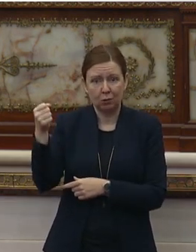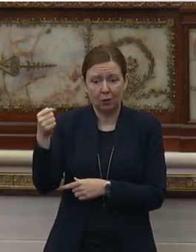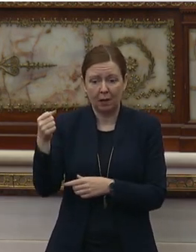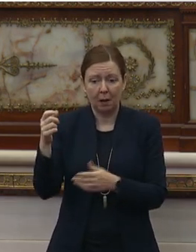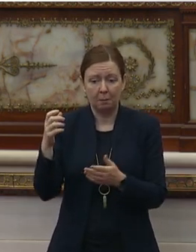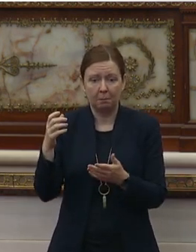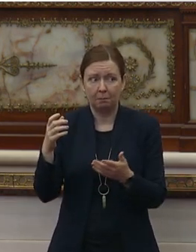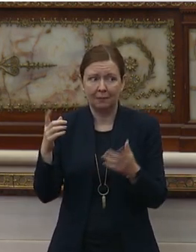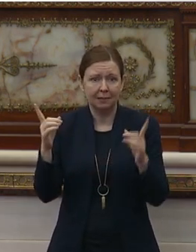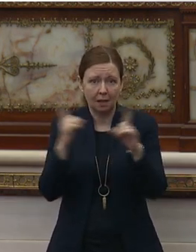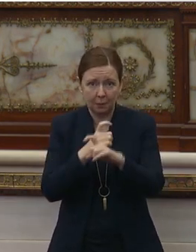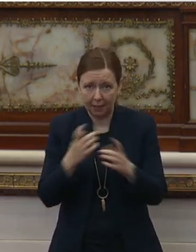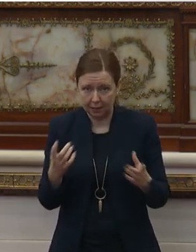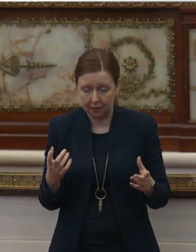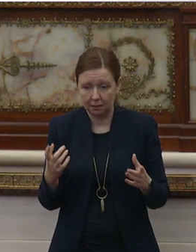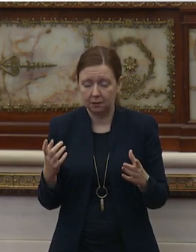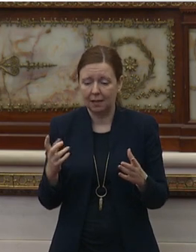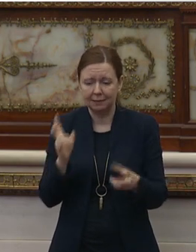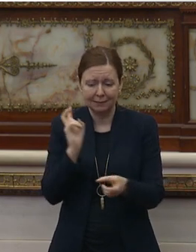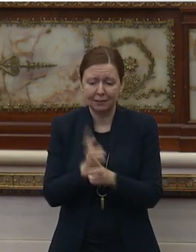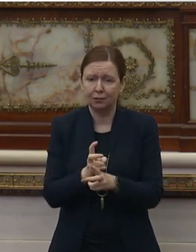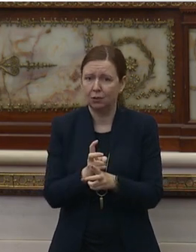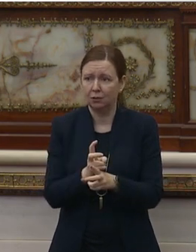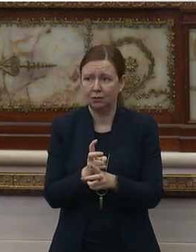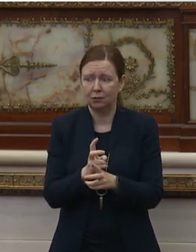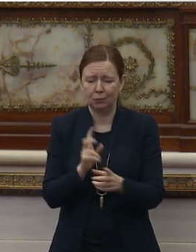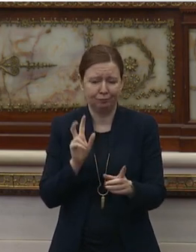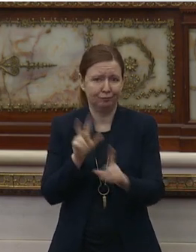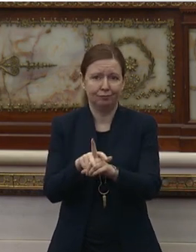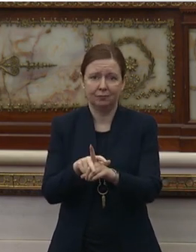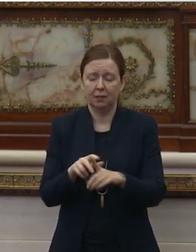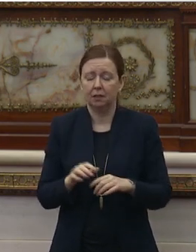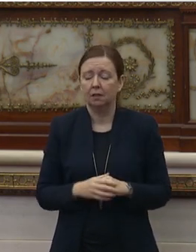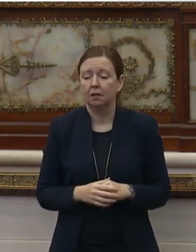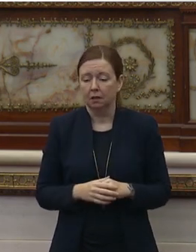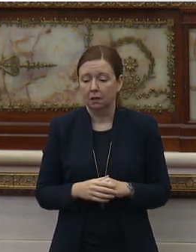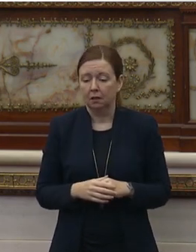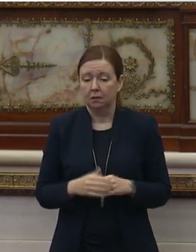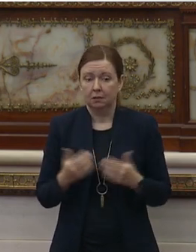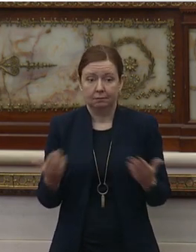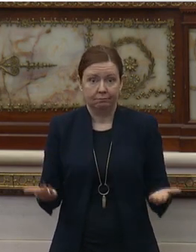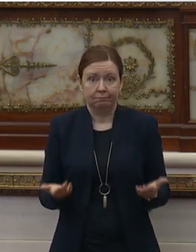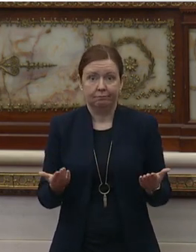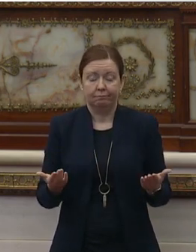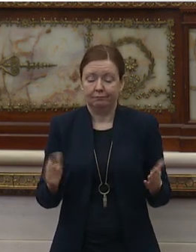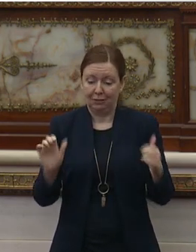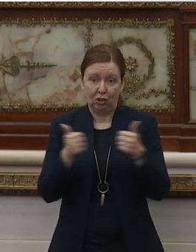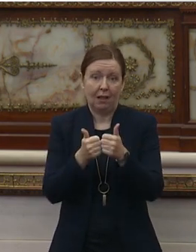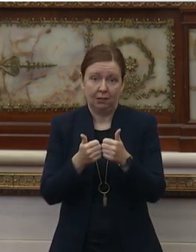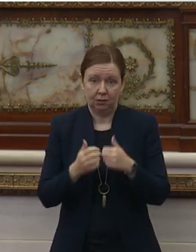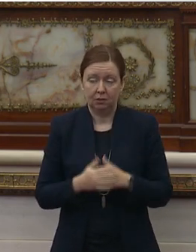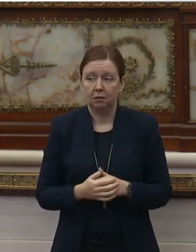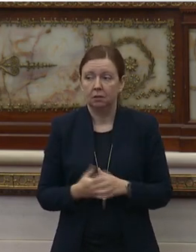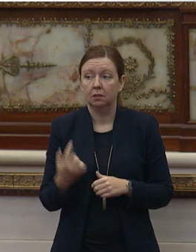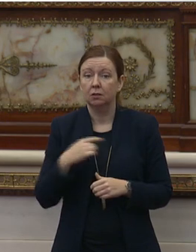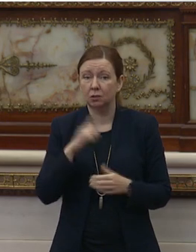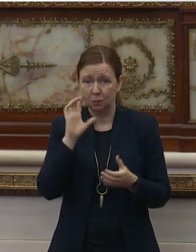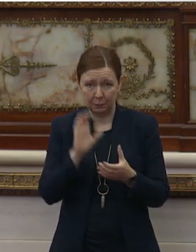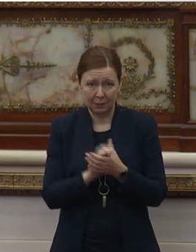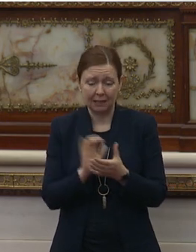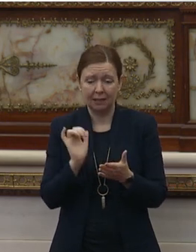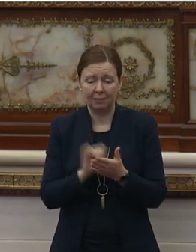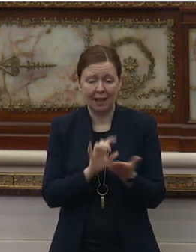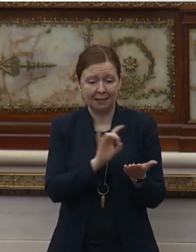is complicated and has been difficult to enact. And so before us lies the challenge. Do we believe that